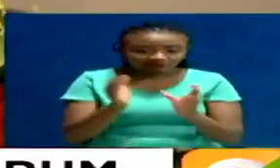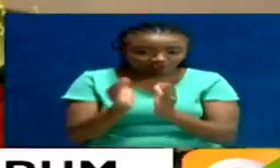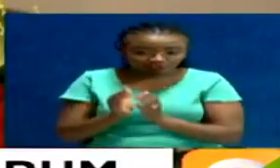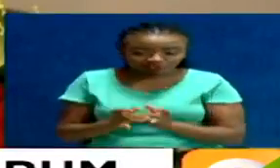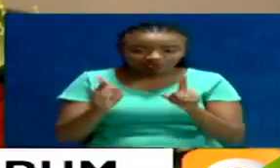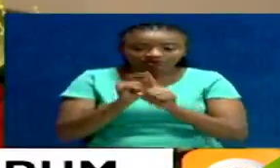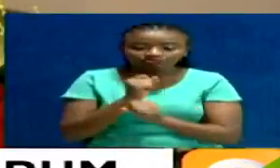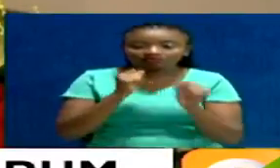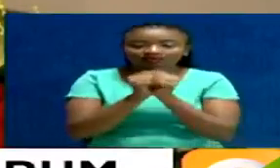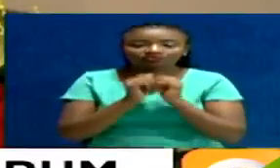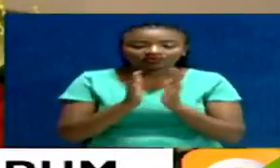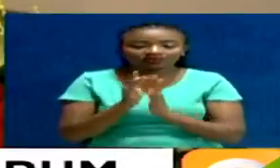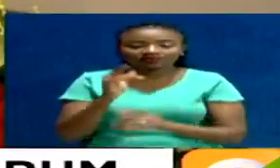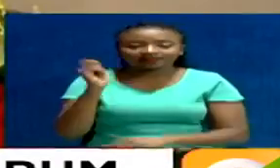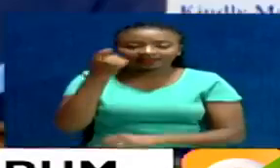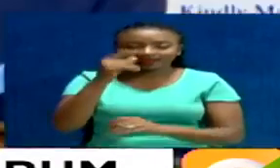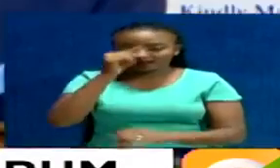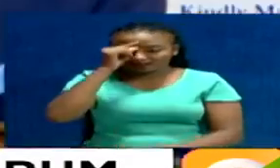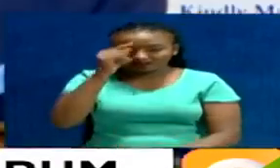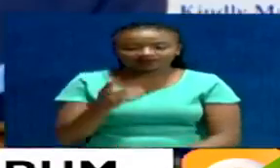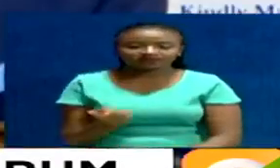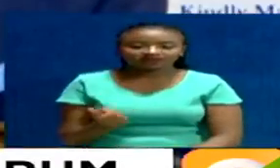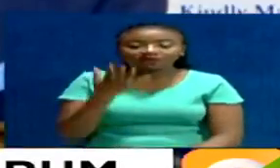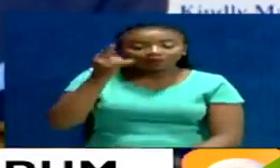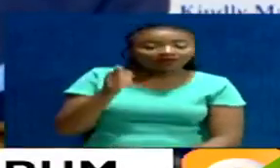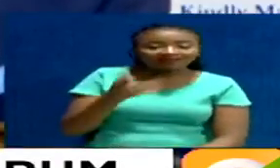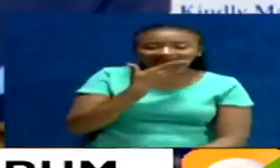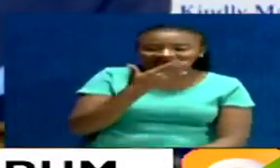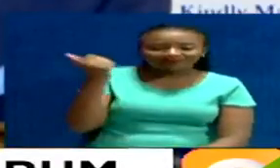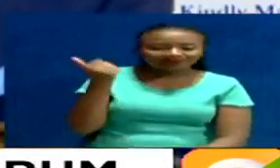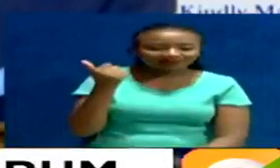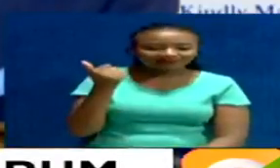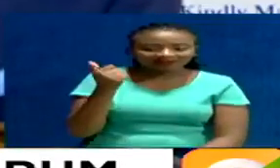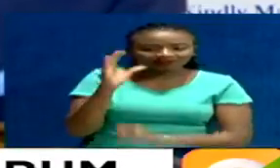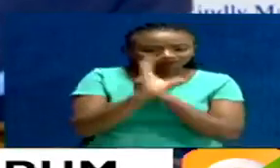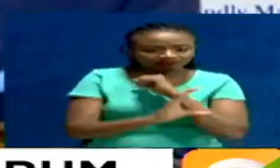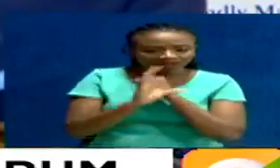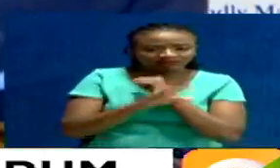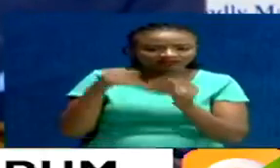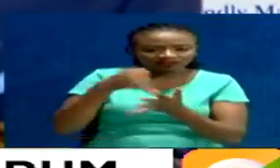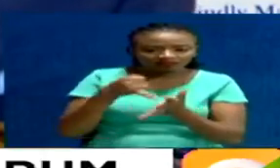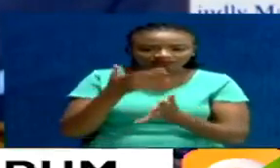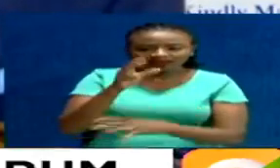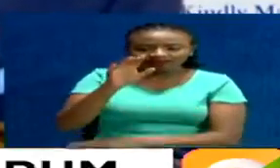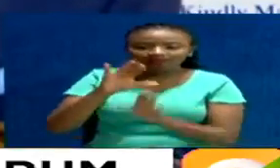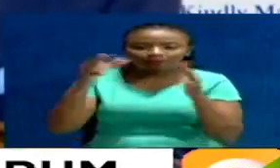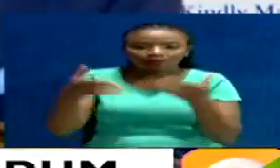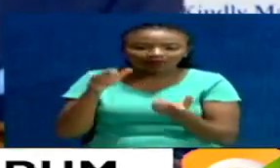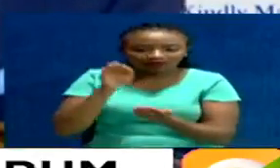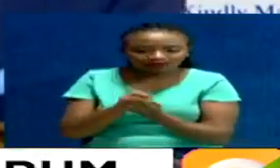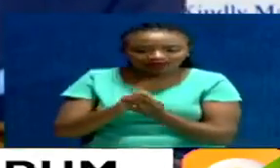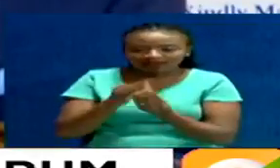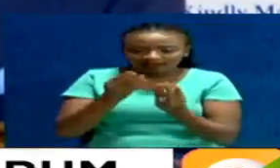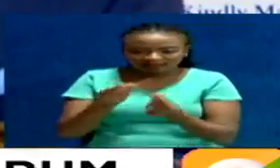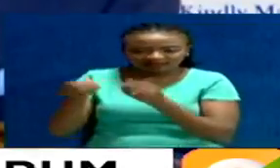a possible collaboration point with Kenya. And Kenya is among the best-ranked African countries in the World Bank Ease of Doing